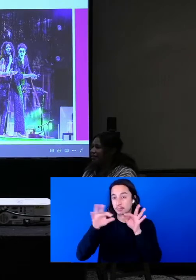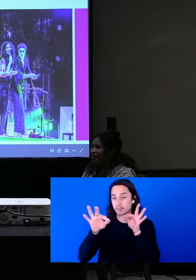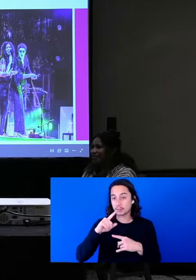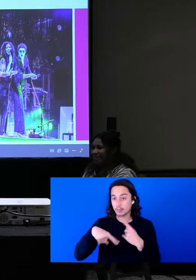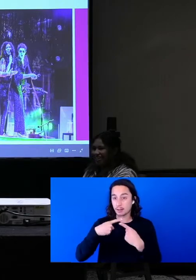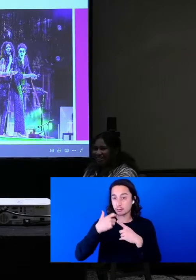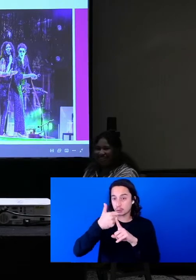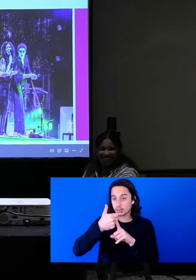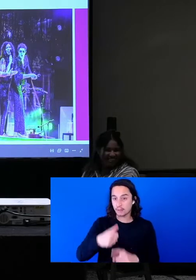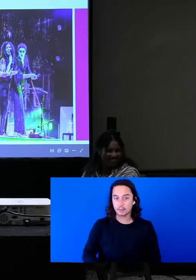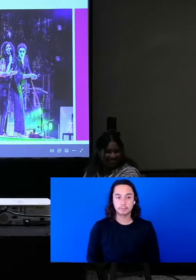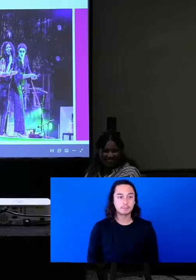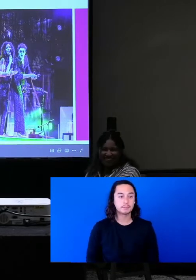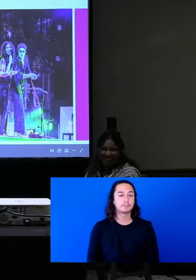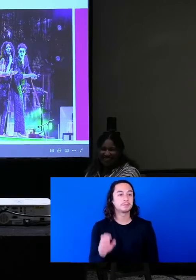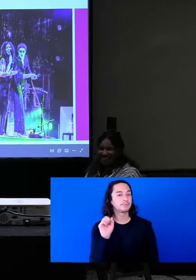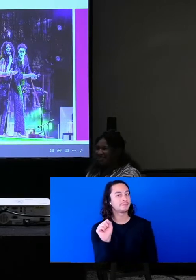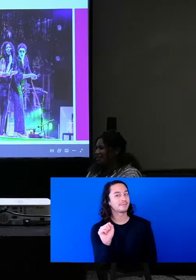Hi.